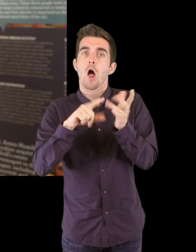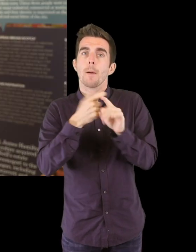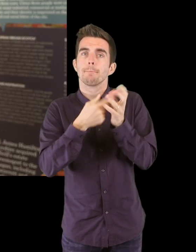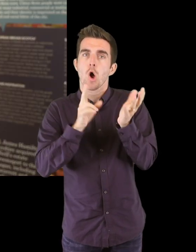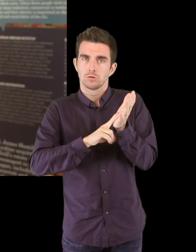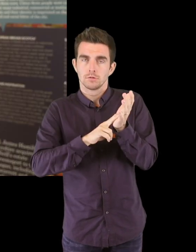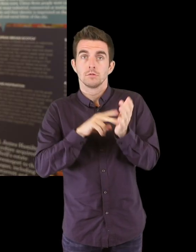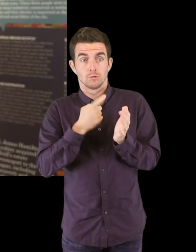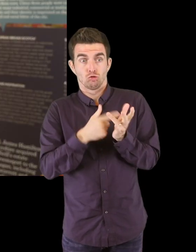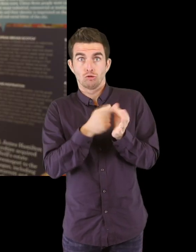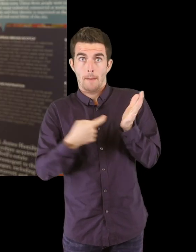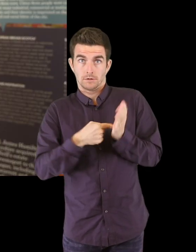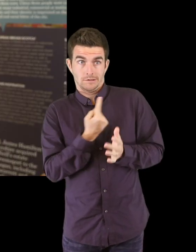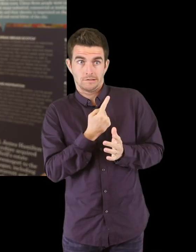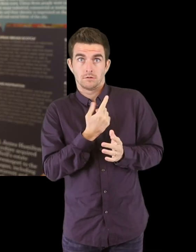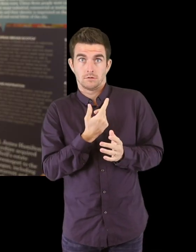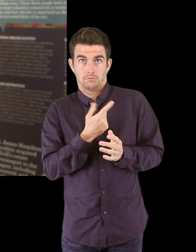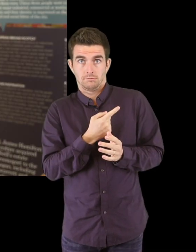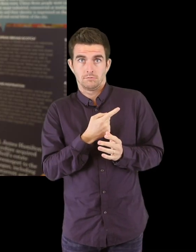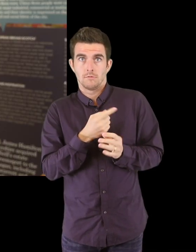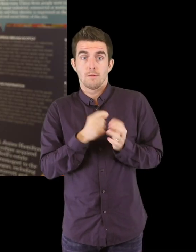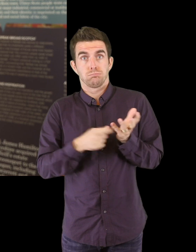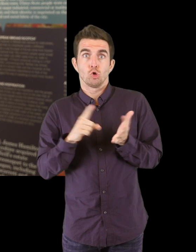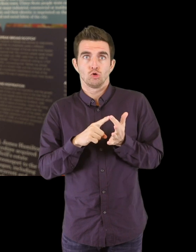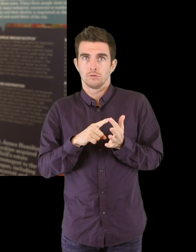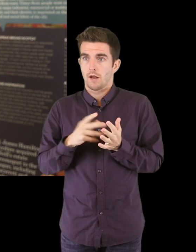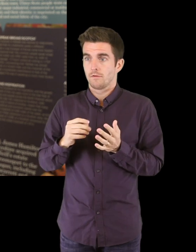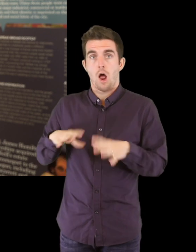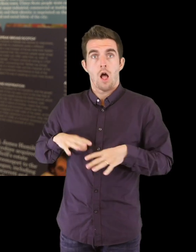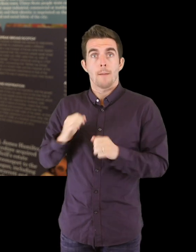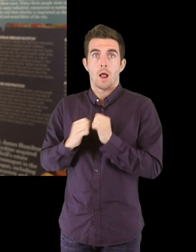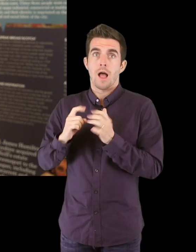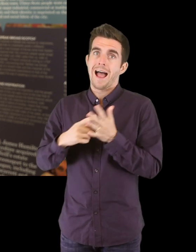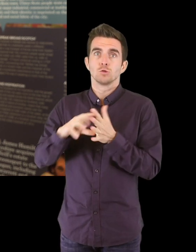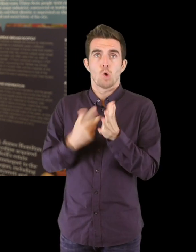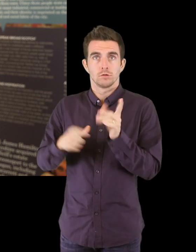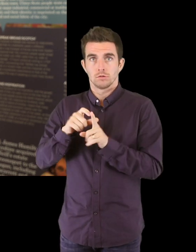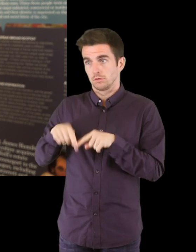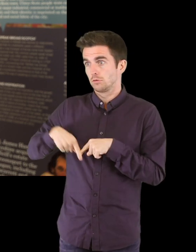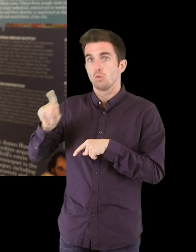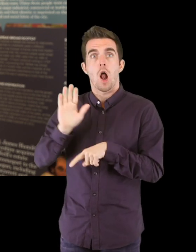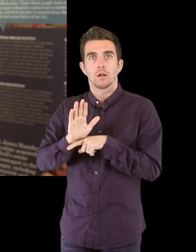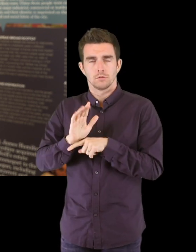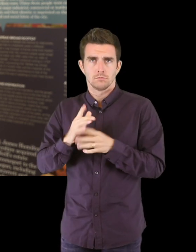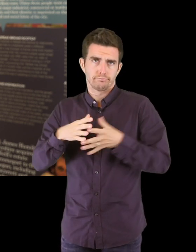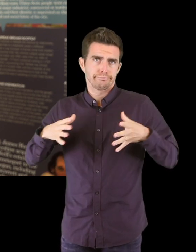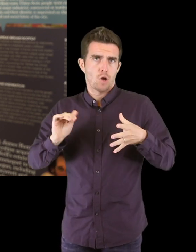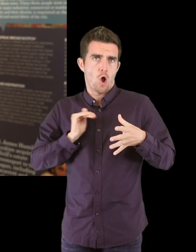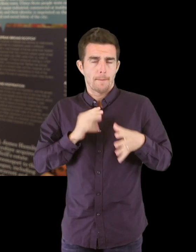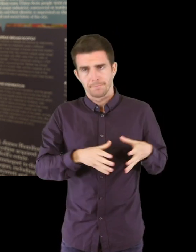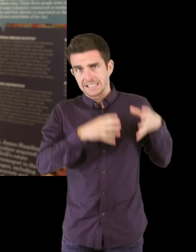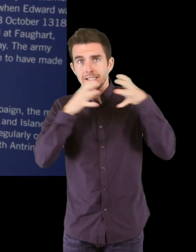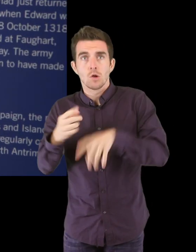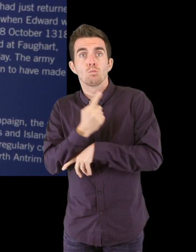Bannockburn, Robert the Bruce sent his younger brother Edward to Ulster with a large Scottish army in 1315, with the